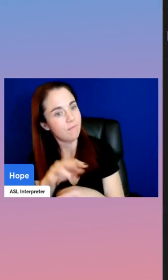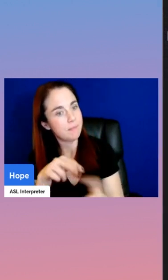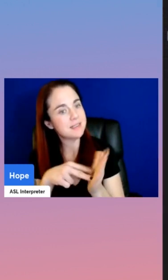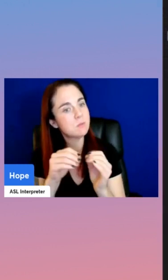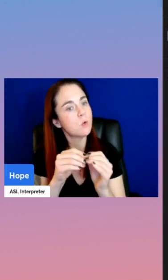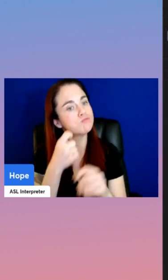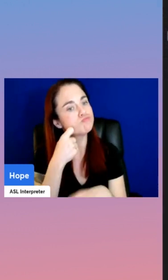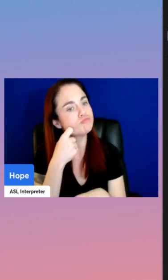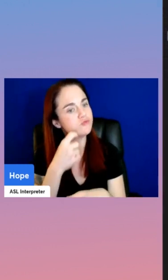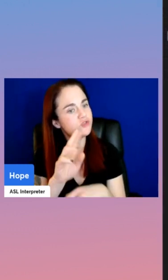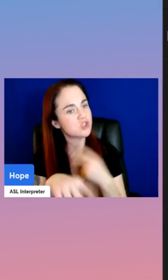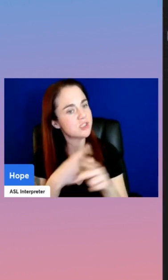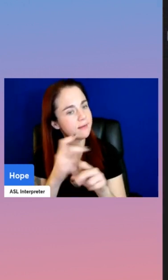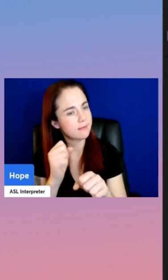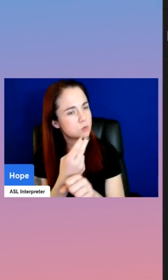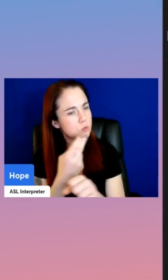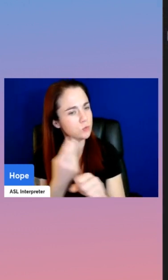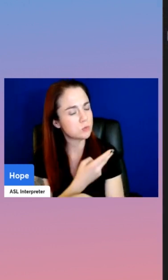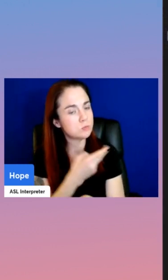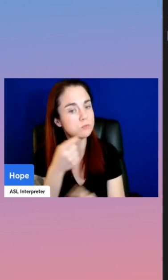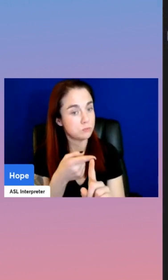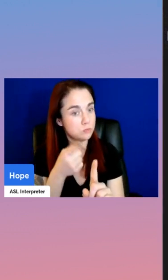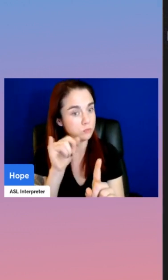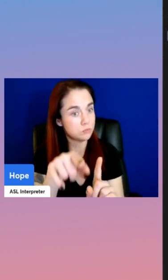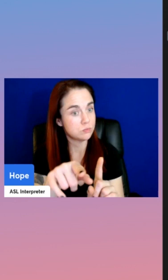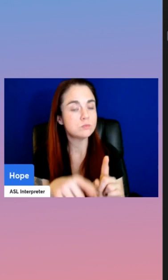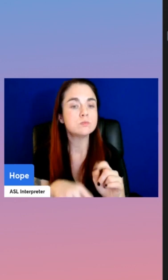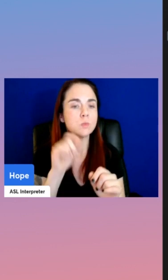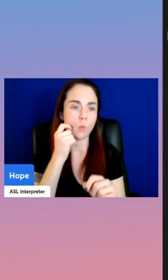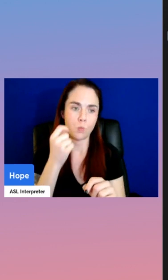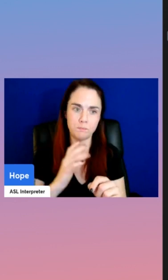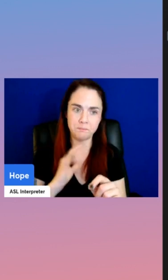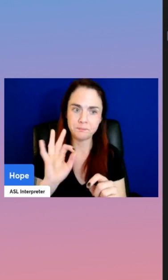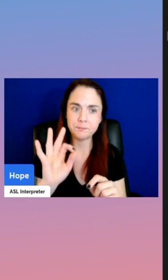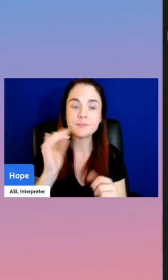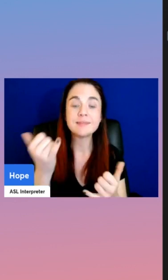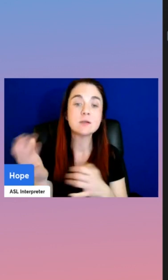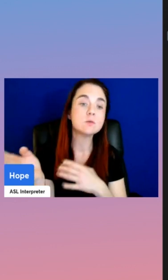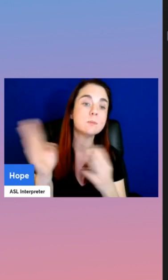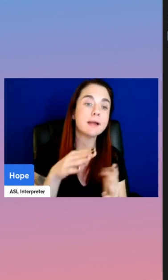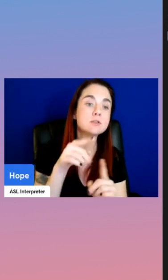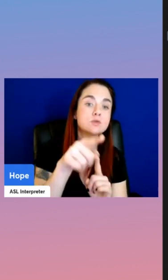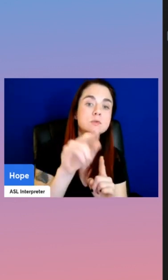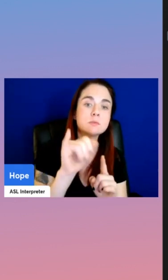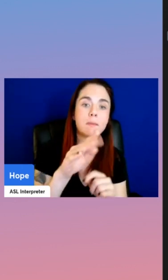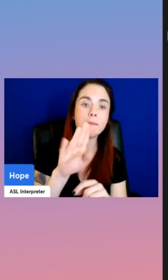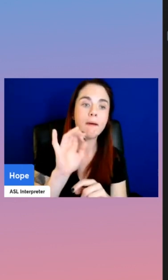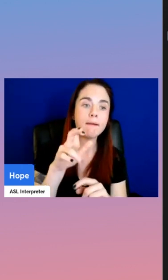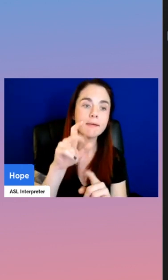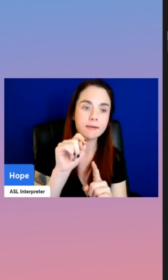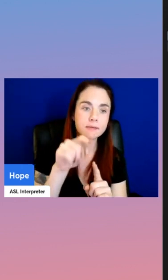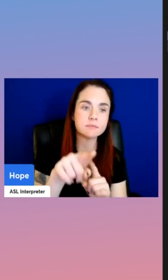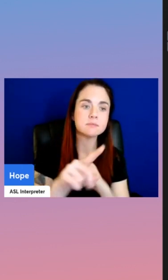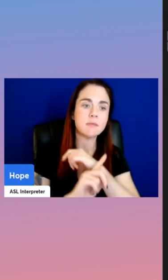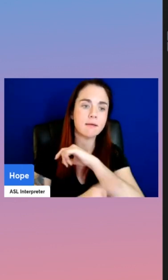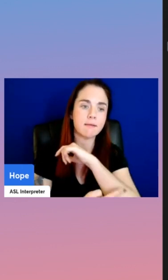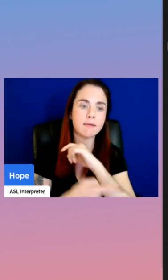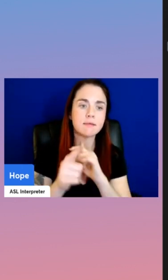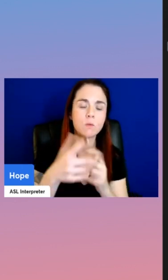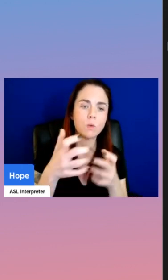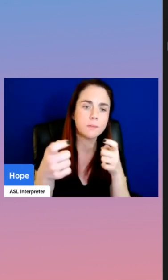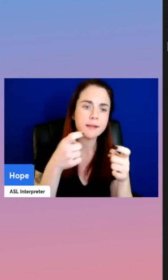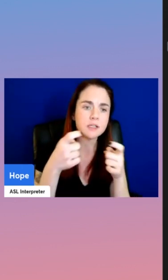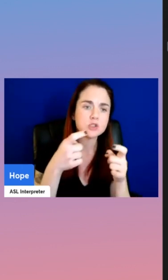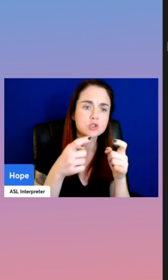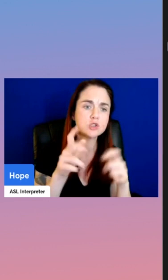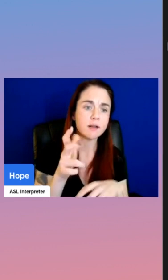that they can use, right? So this is cool. Now let's go back to the bucket, and let's manage the channel development